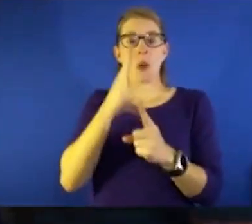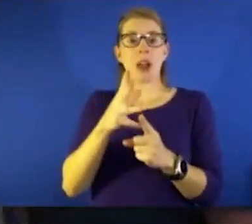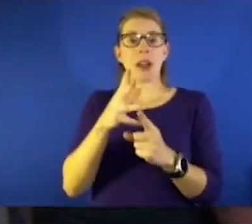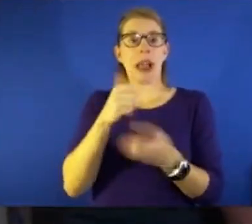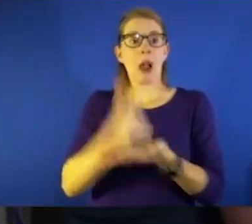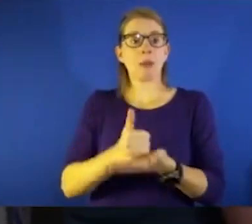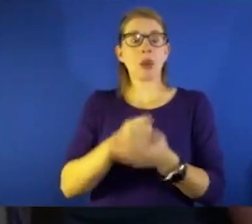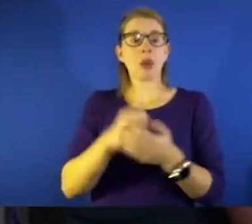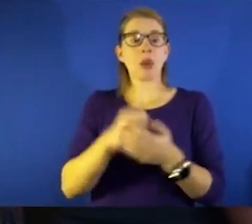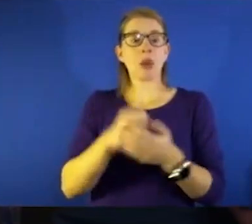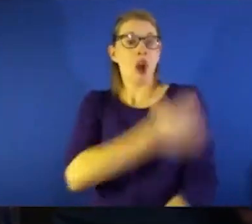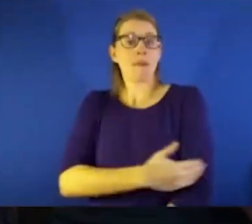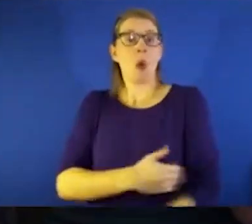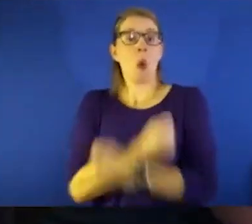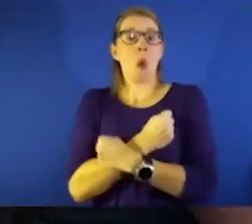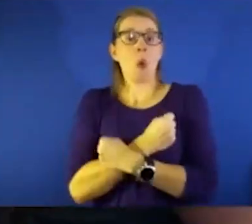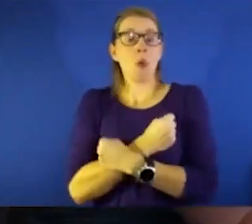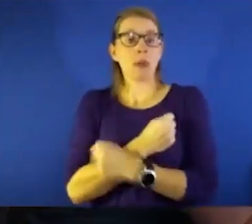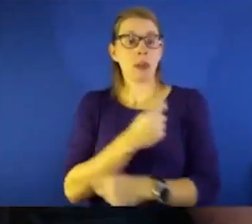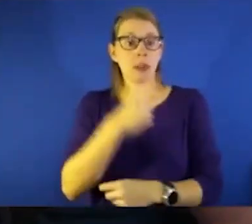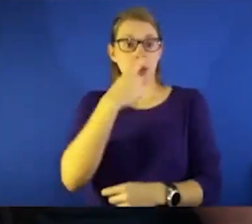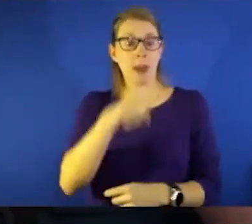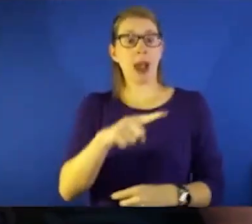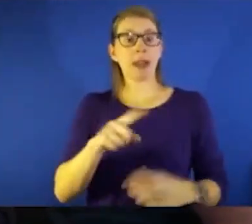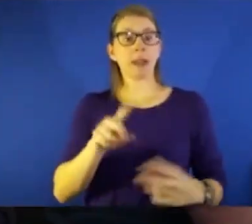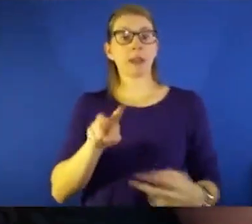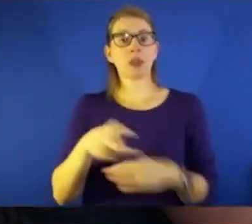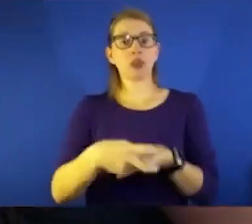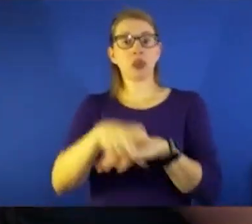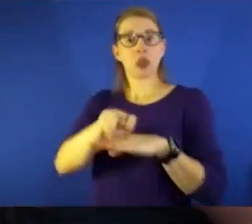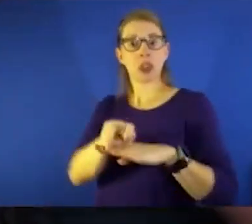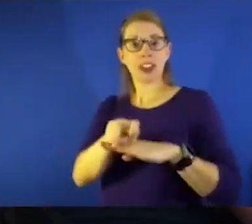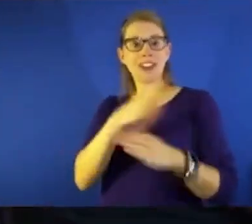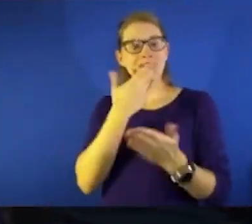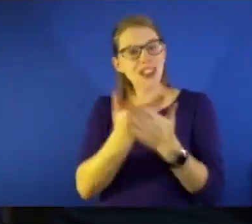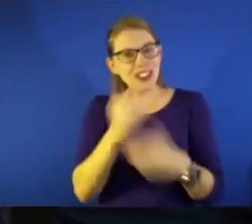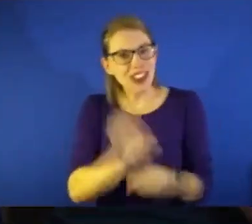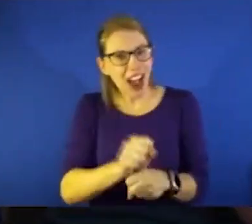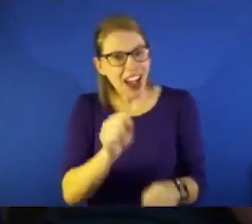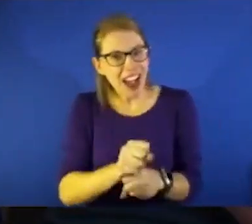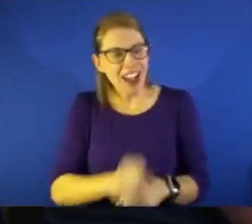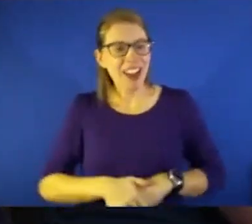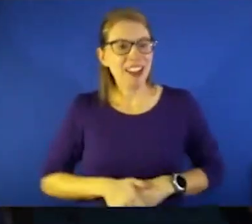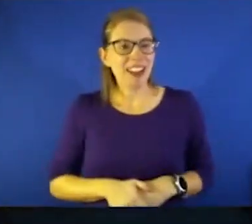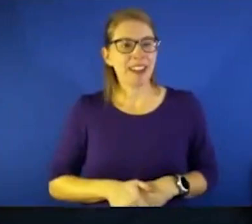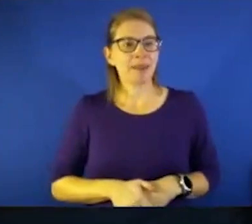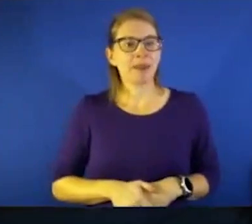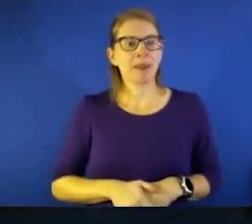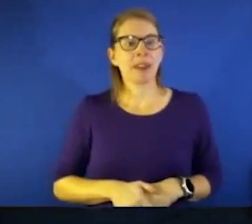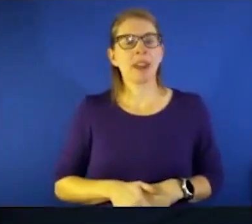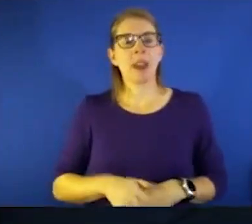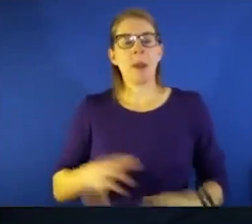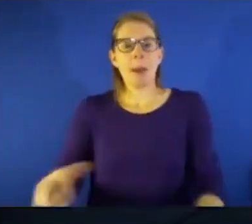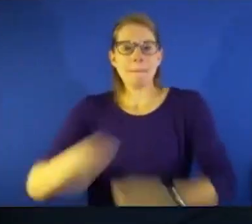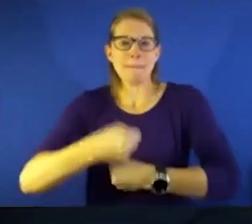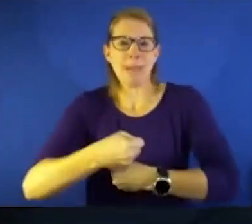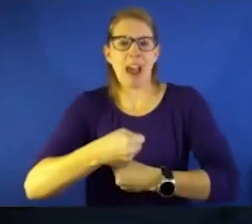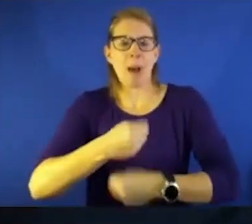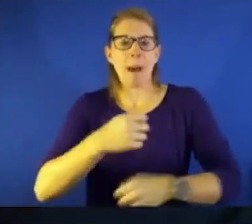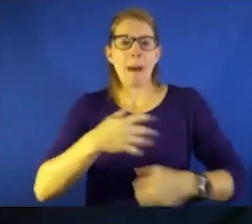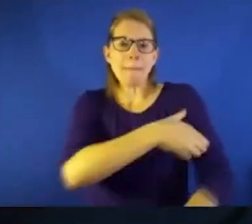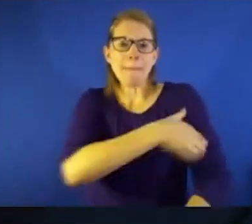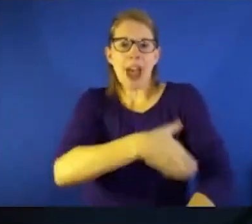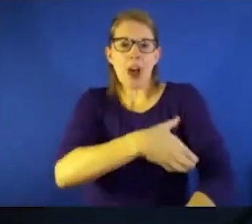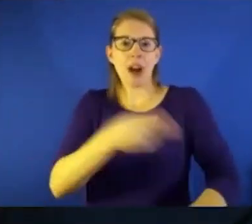chair just a little bit? This way. Good job. Okay. There you go. And we're gonna count to 3, okay? Okay. Hey, look at mom. 1, Hey, 2,